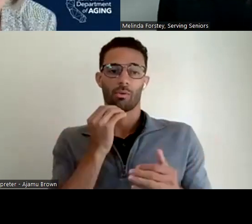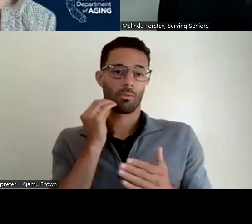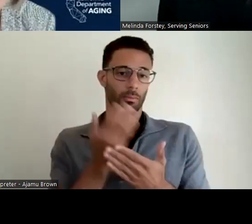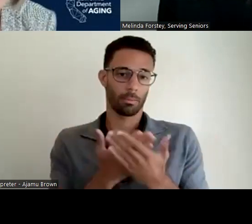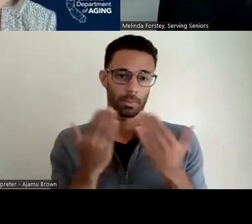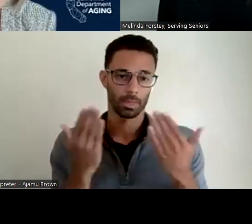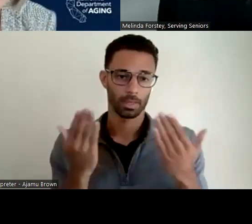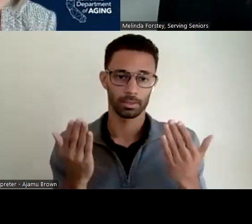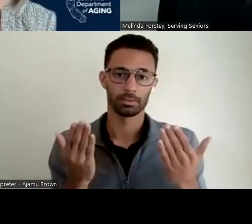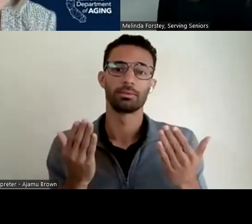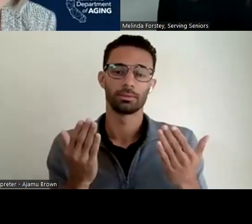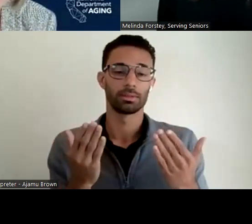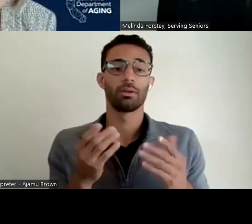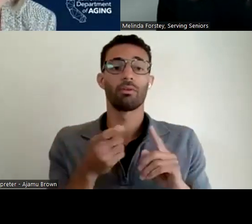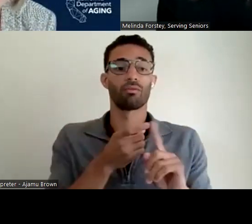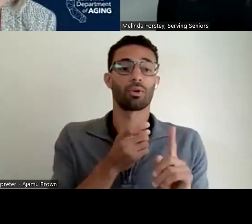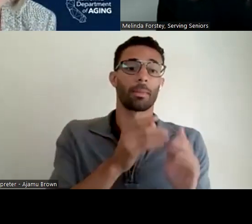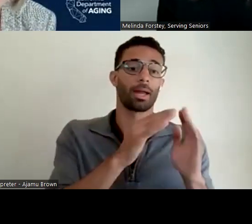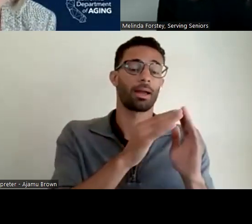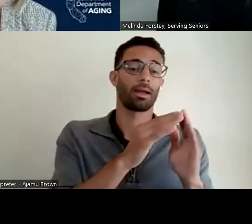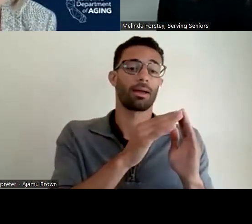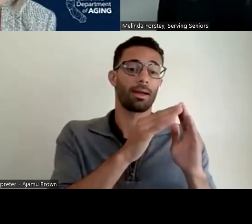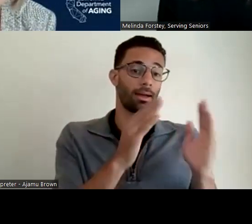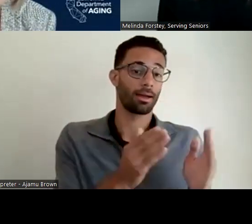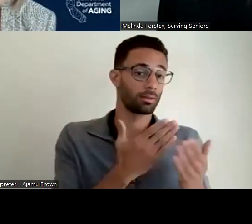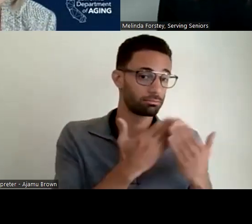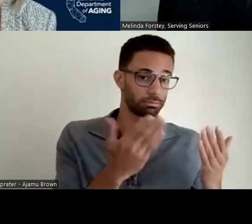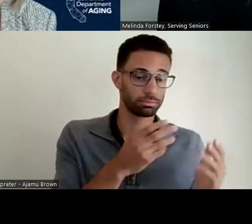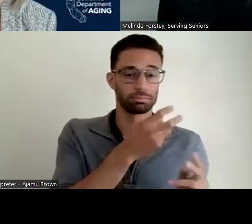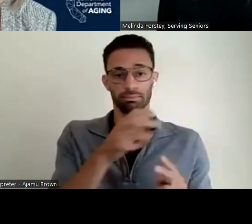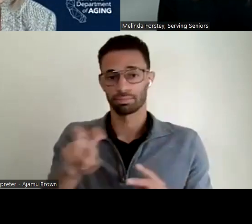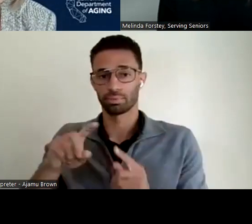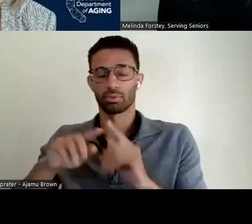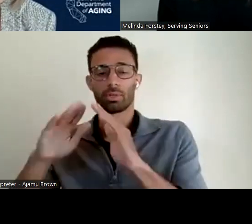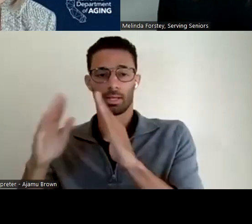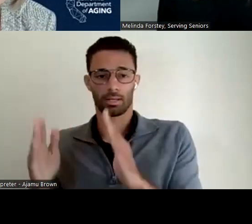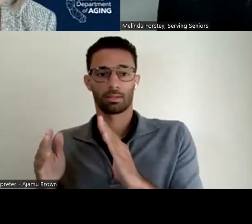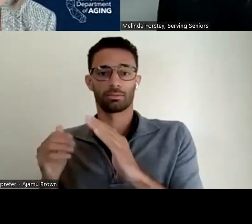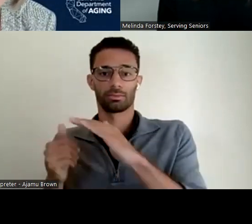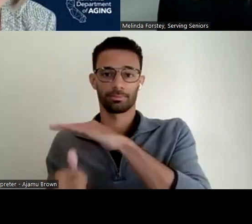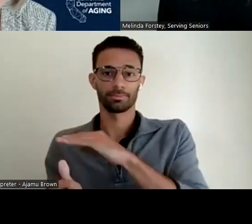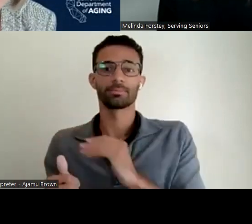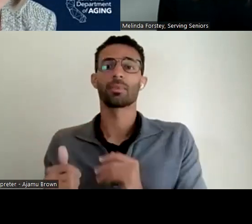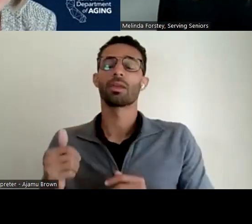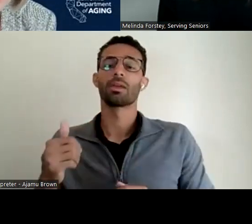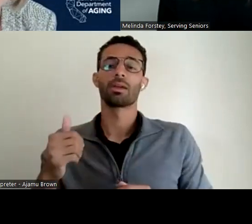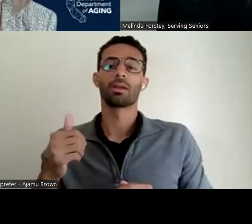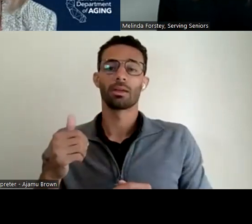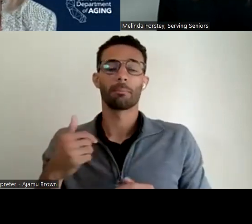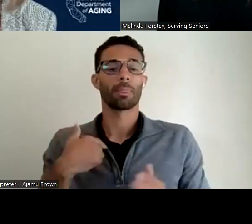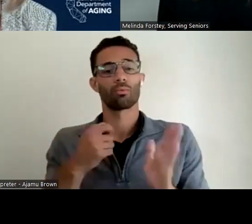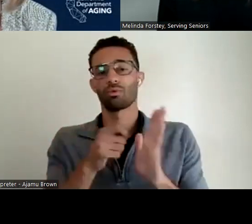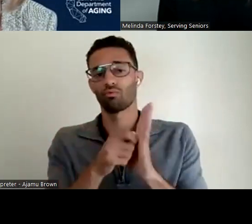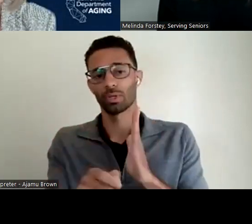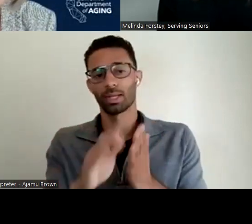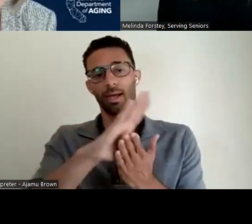from being unhoused into housing. We have used Home Safe as the initial plug, written cover letters to landlords to